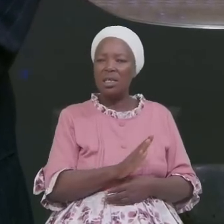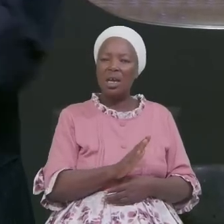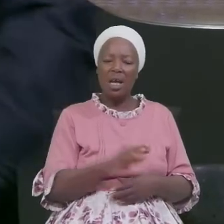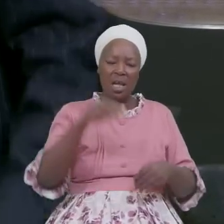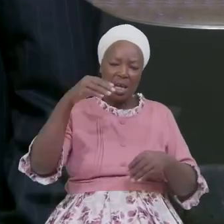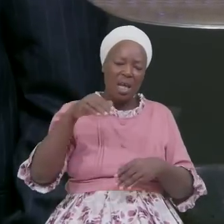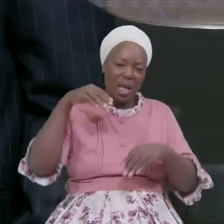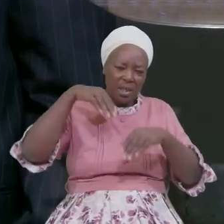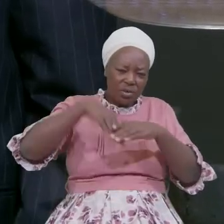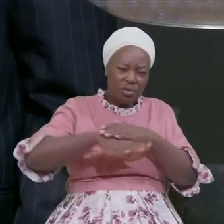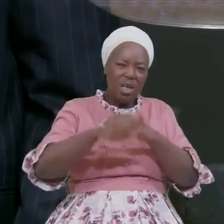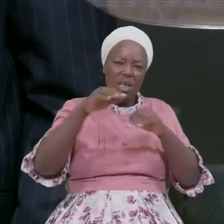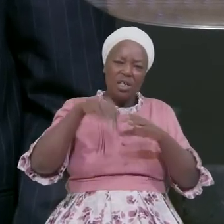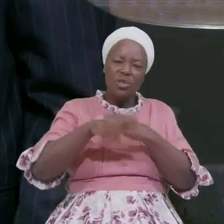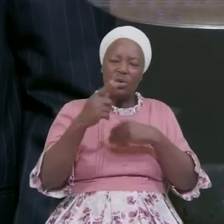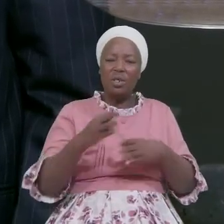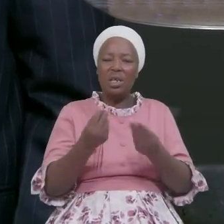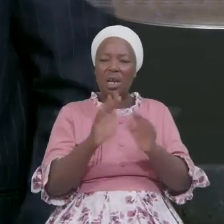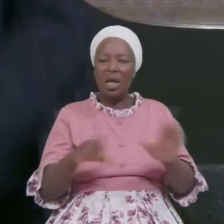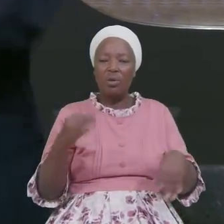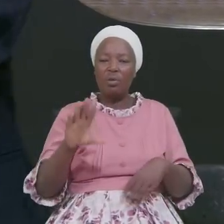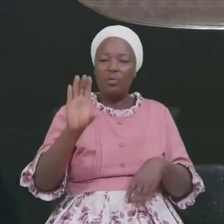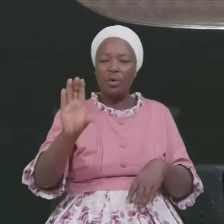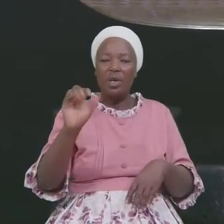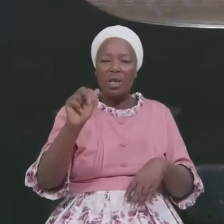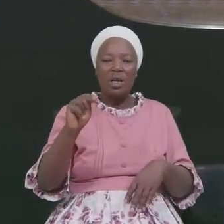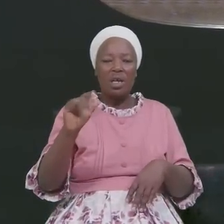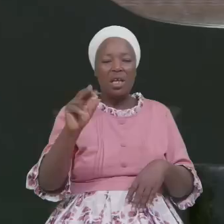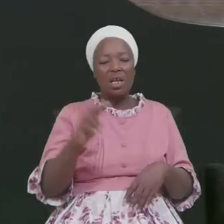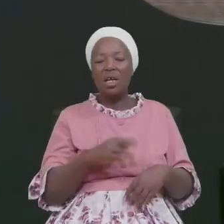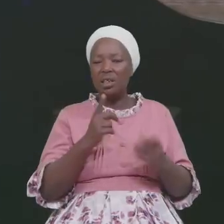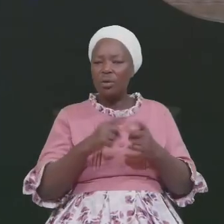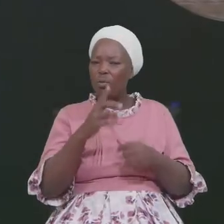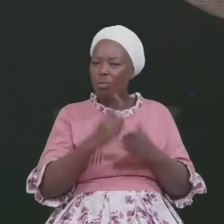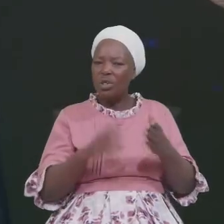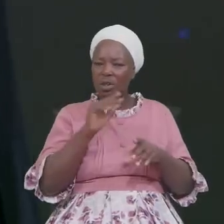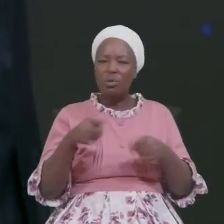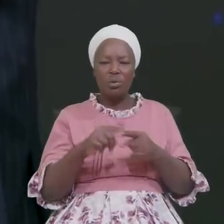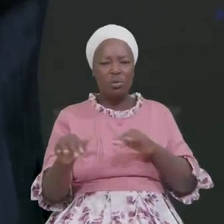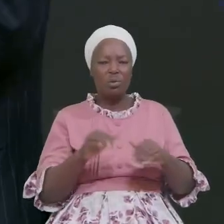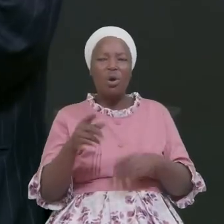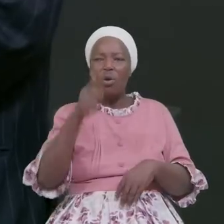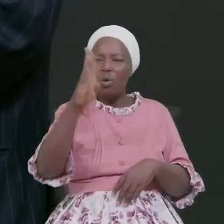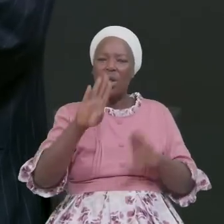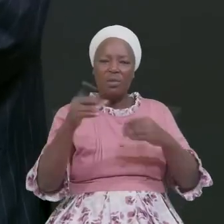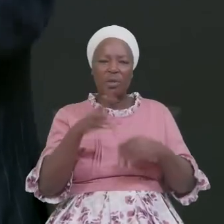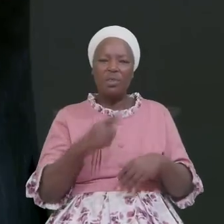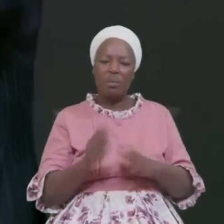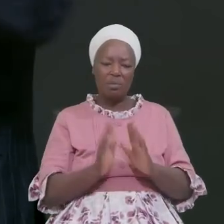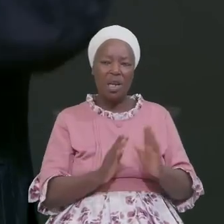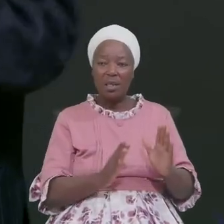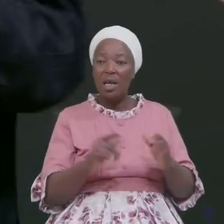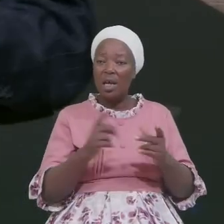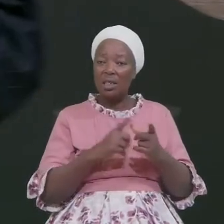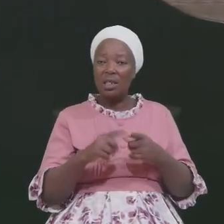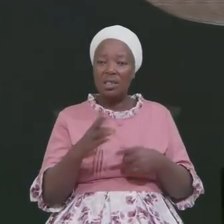entering into the land of Canaan. What are they going to do? God gave them the strategy. And